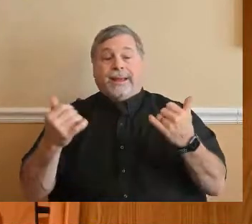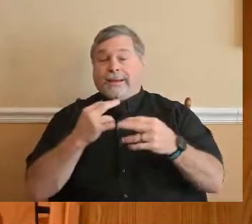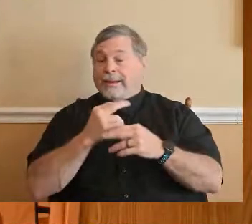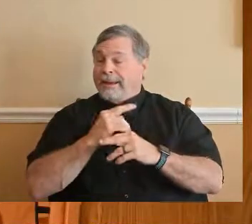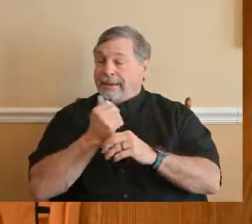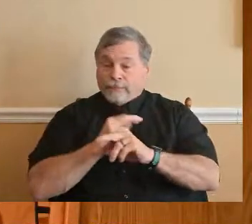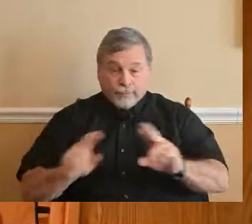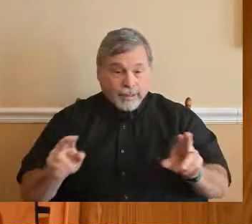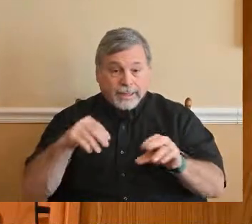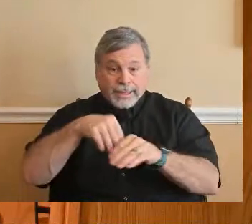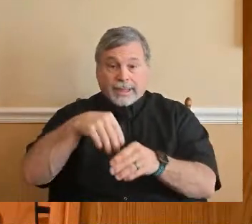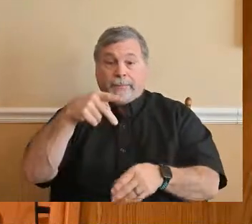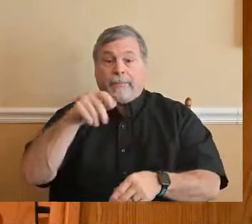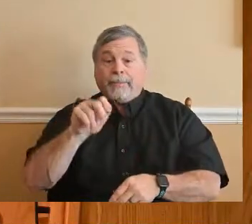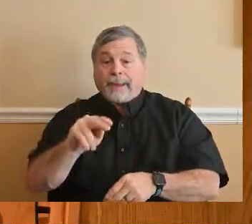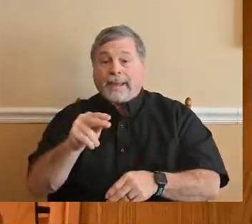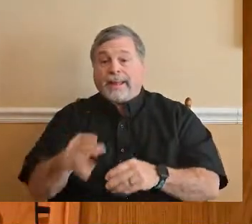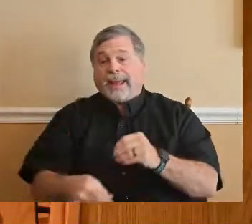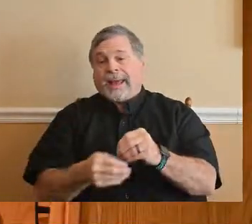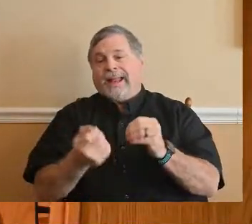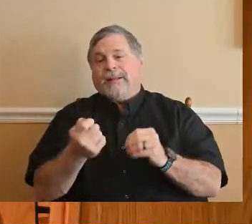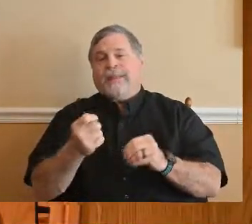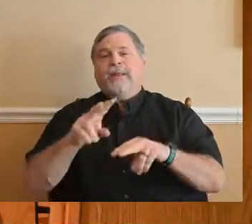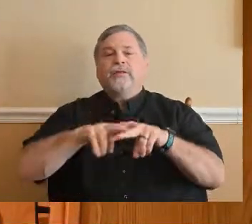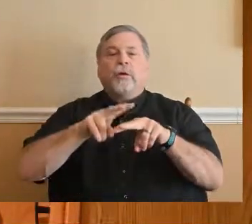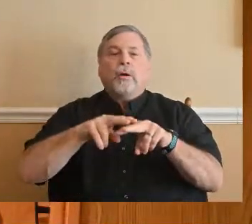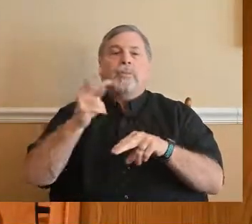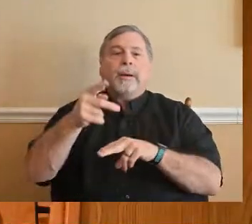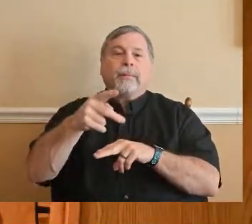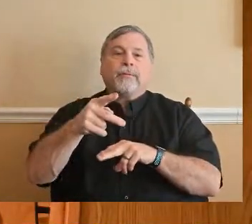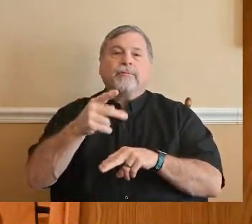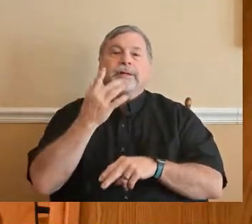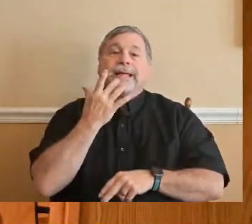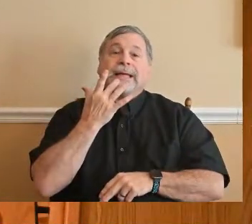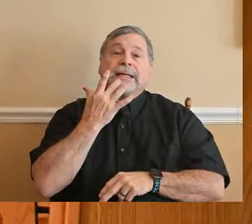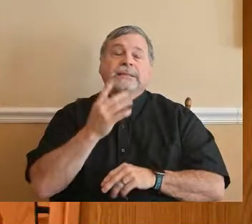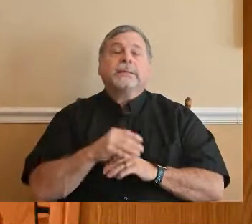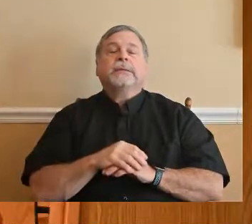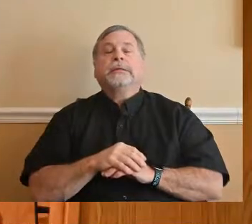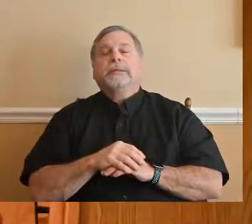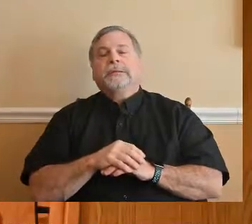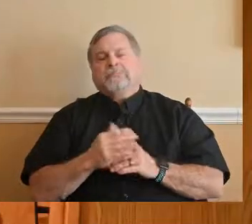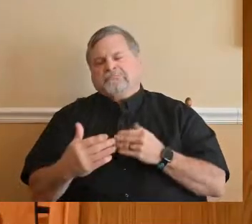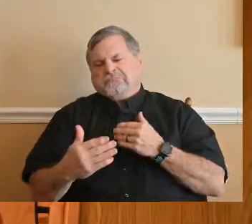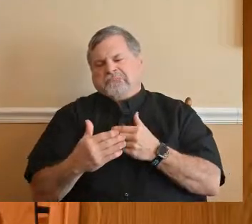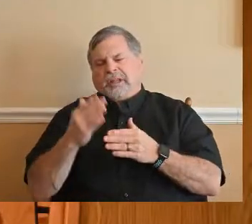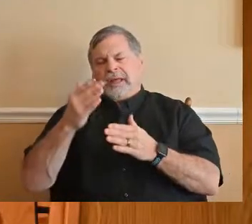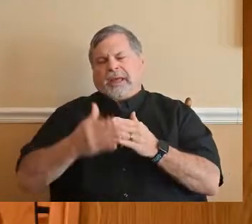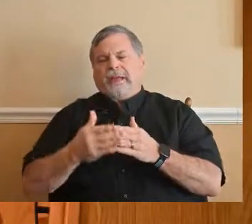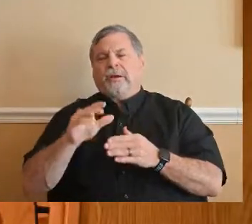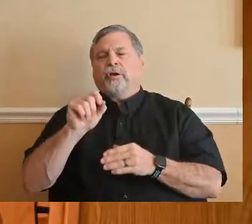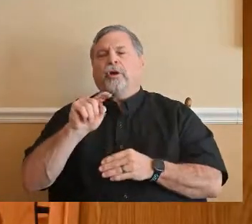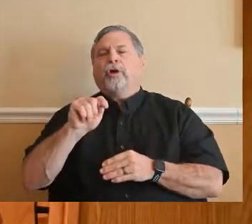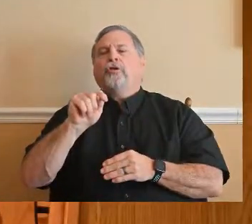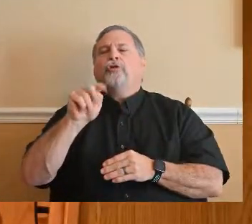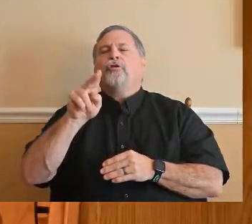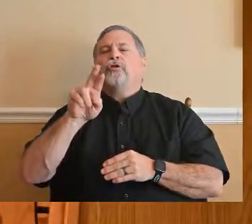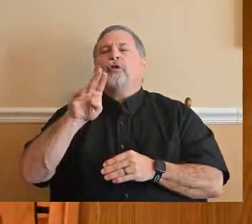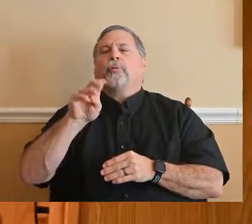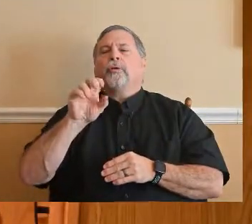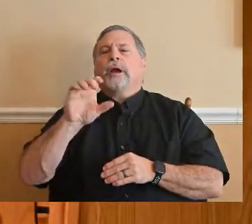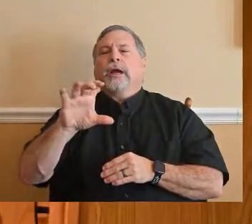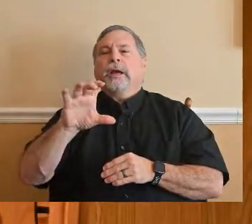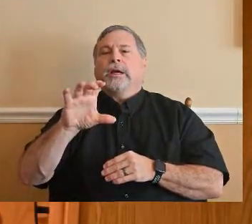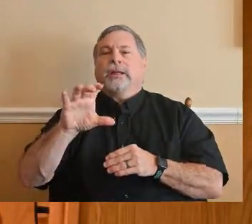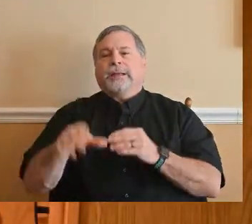So now that we have everything in the pan, add a little bit of salt, a little bit of pepper for taste. Near the end, we're going to put a little bit of turmeric in there.